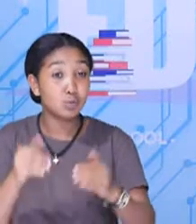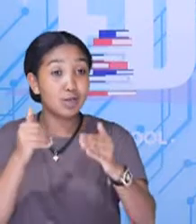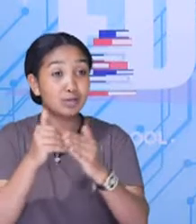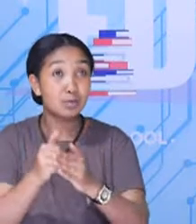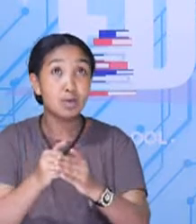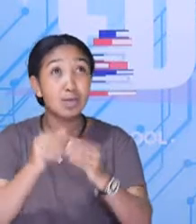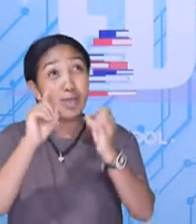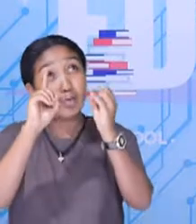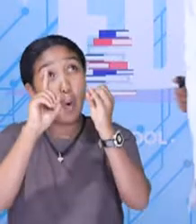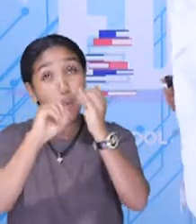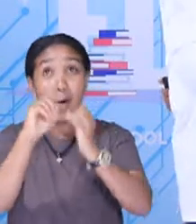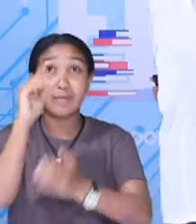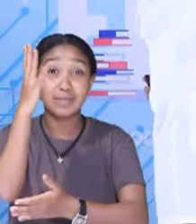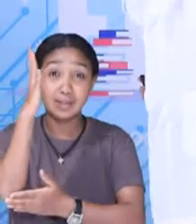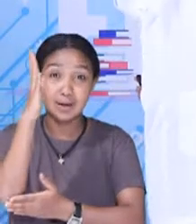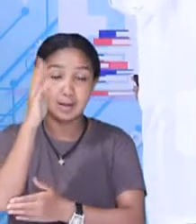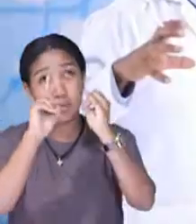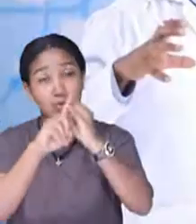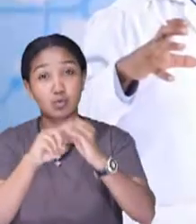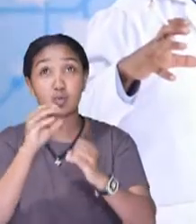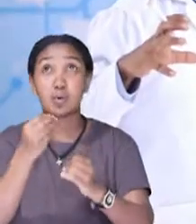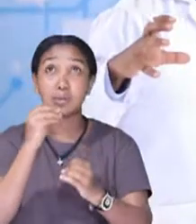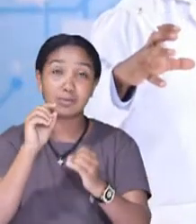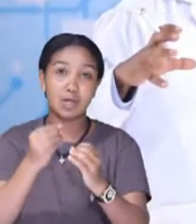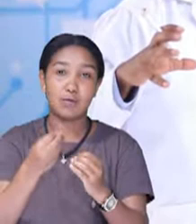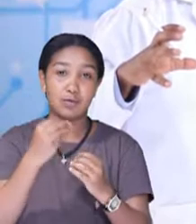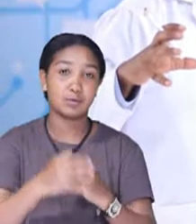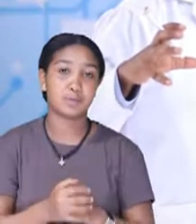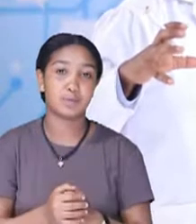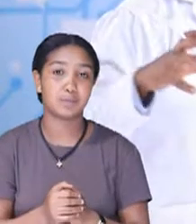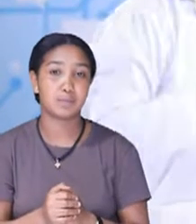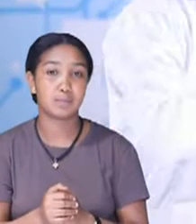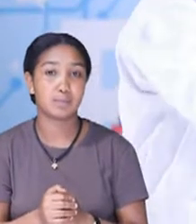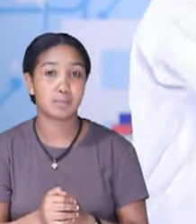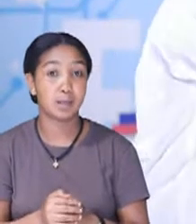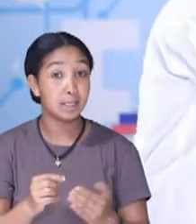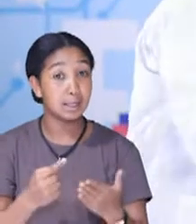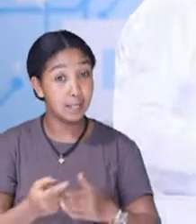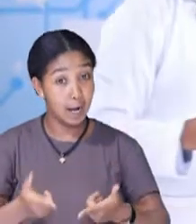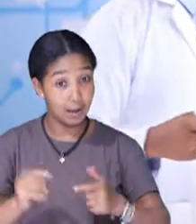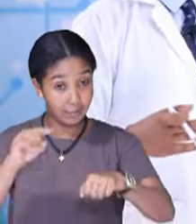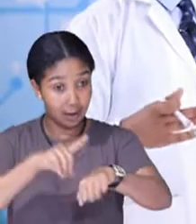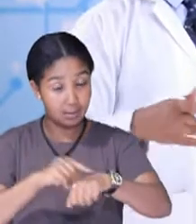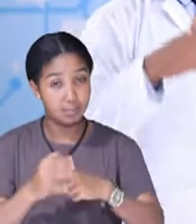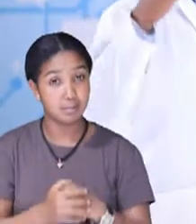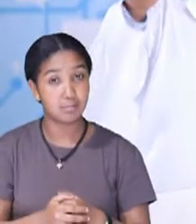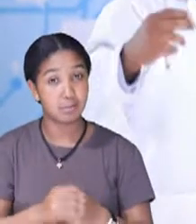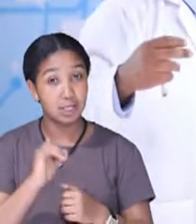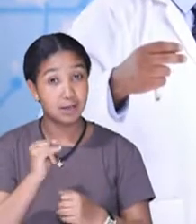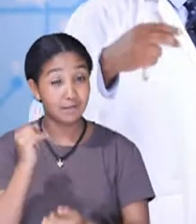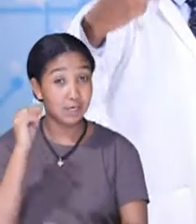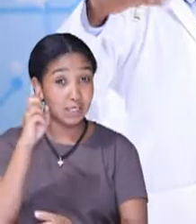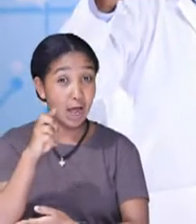reach on the top of trees, in order to grasp some food. In their lifetime, if